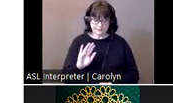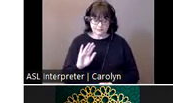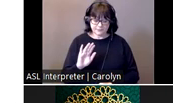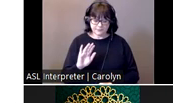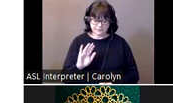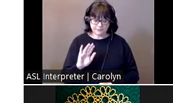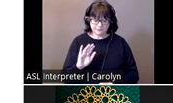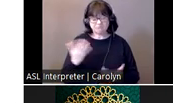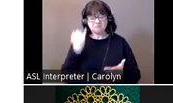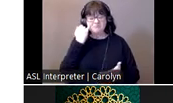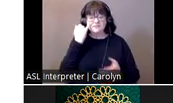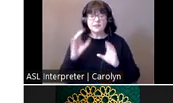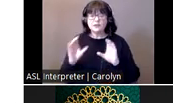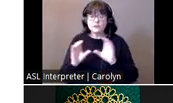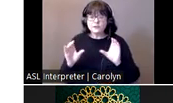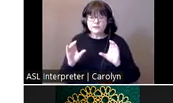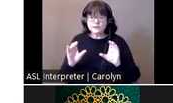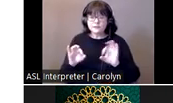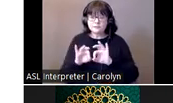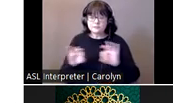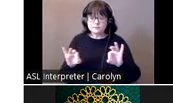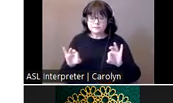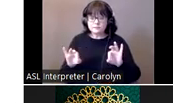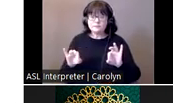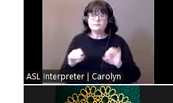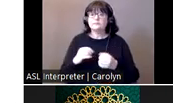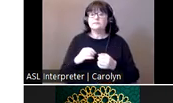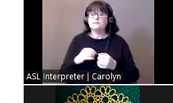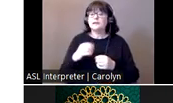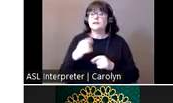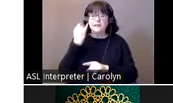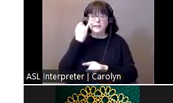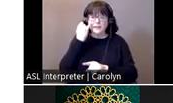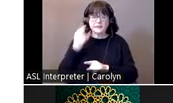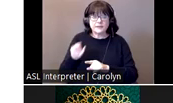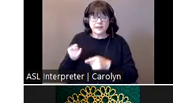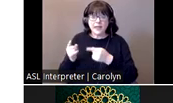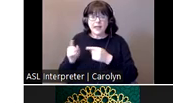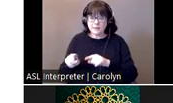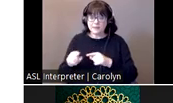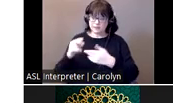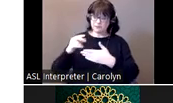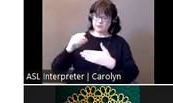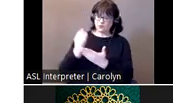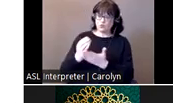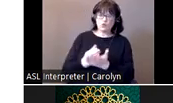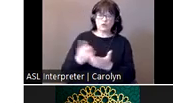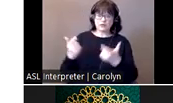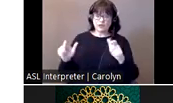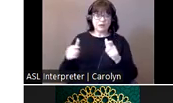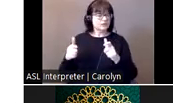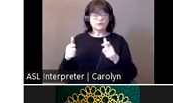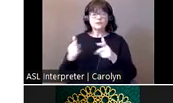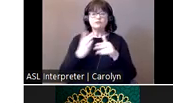say, a certificate, diploma, degree program, and then delivering them as micro-credentials and perhaps